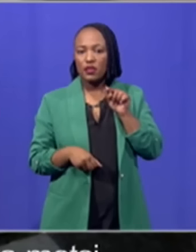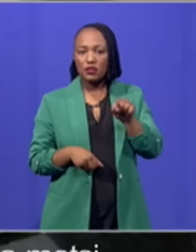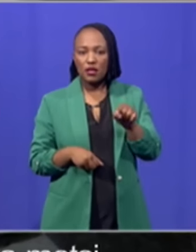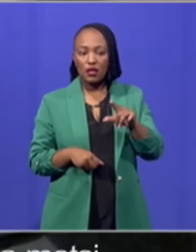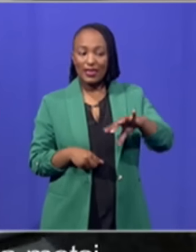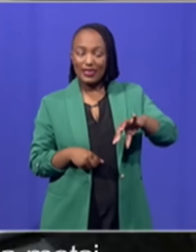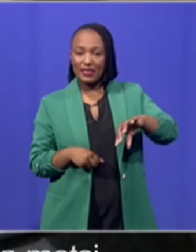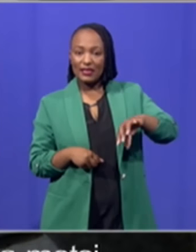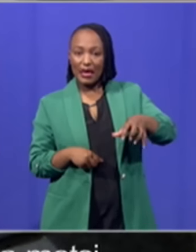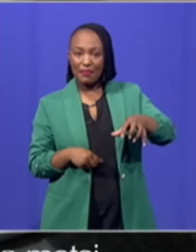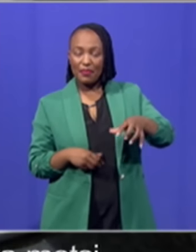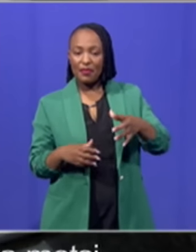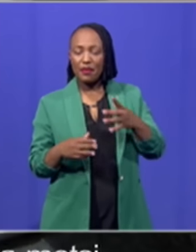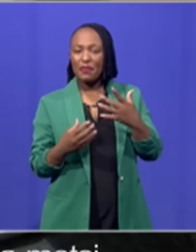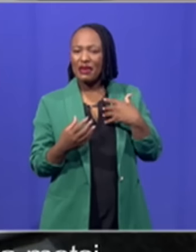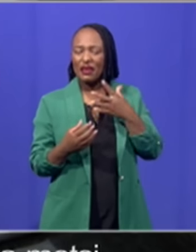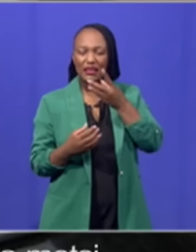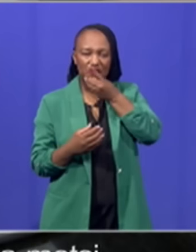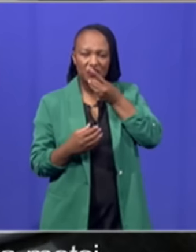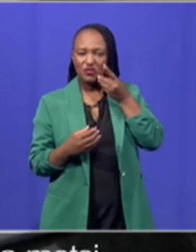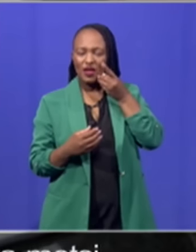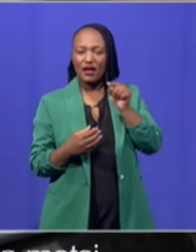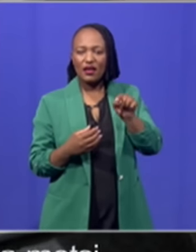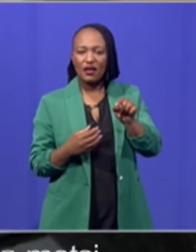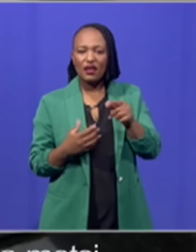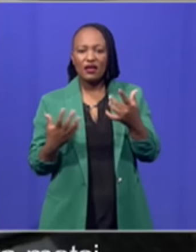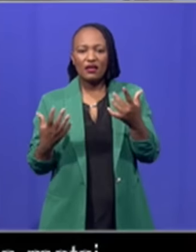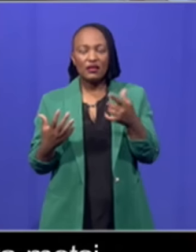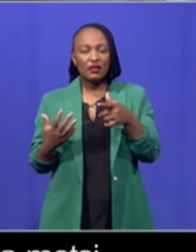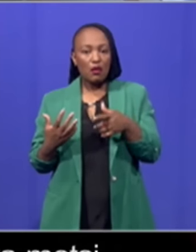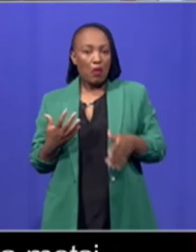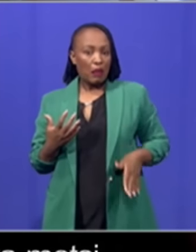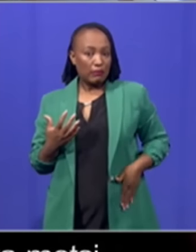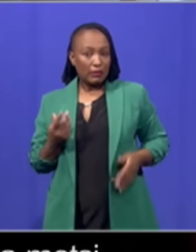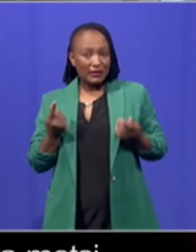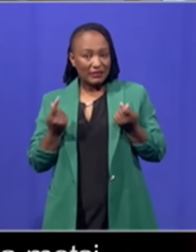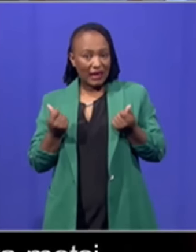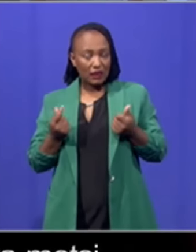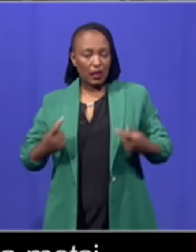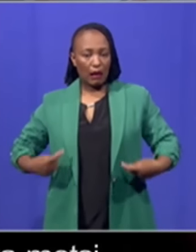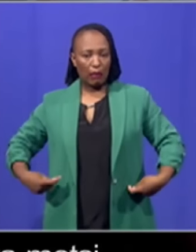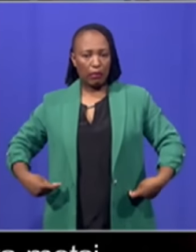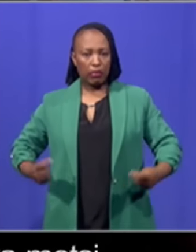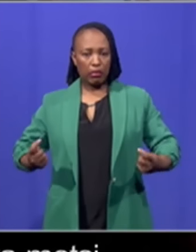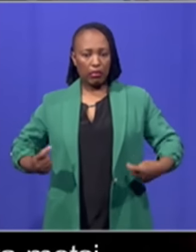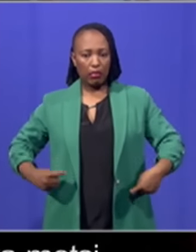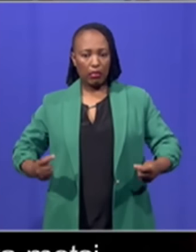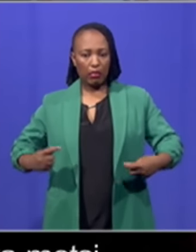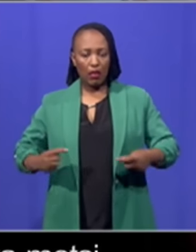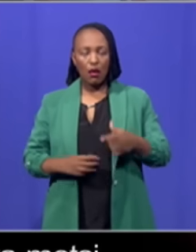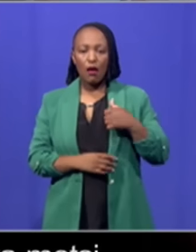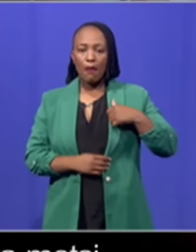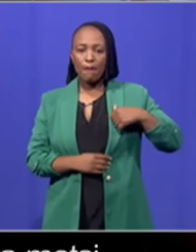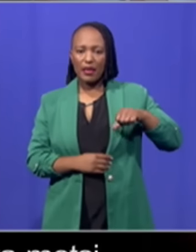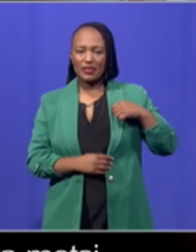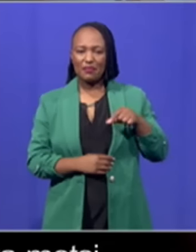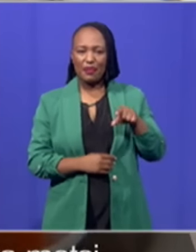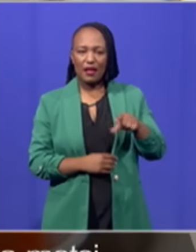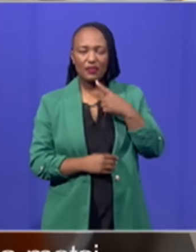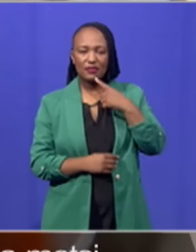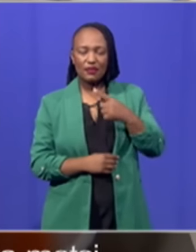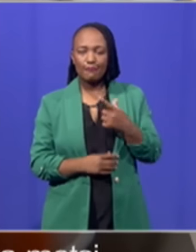tsa bona fela di kgadile, mme di tlogetse le dikgetsana tsa bone di lololea. Masepala wa Tshwane wa re gaono